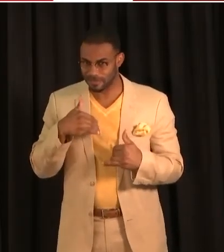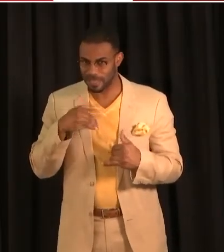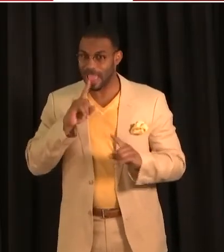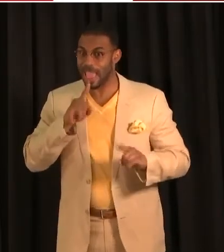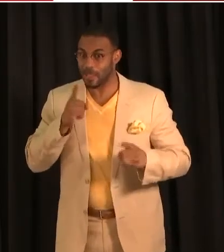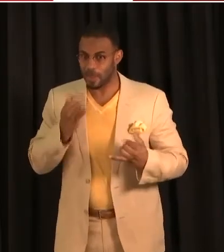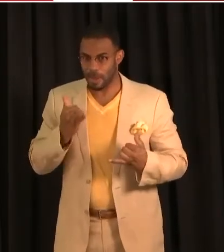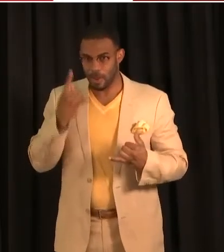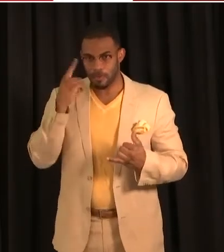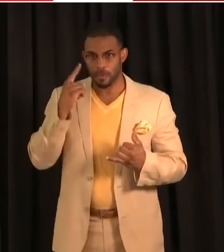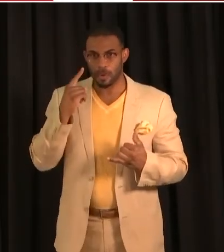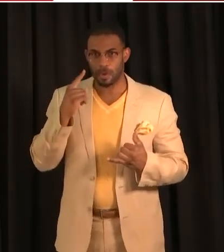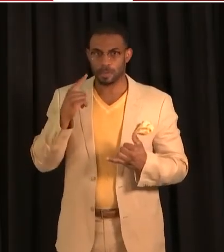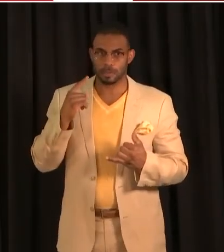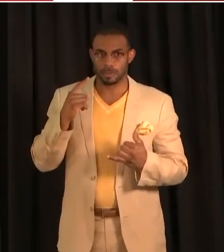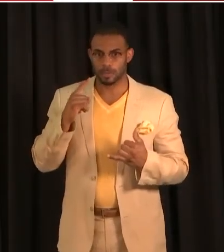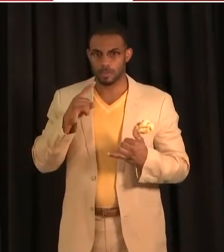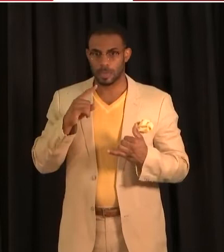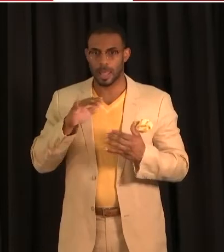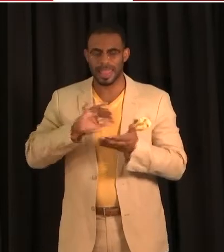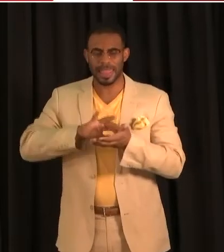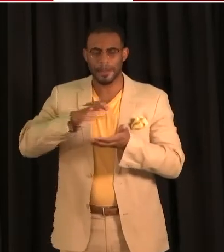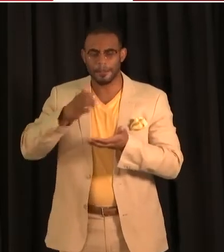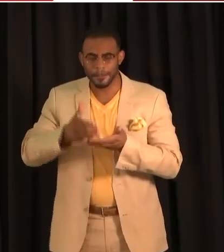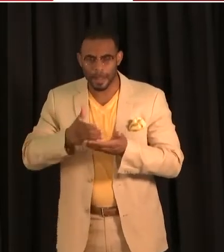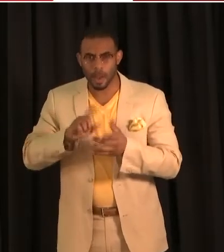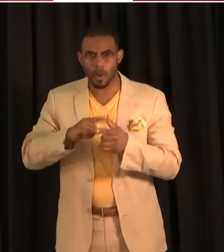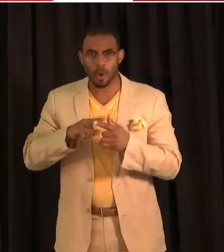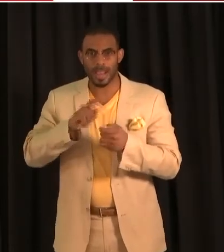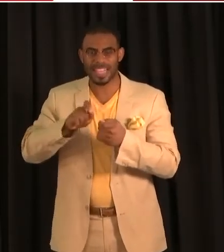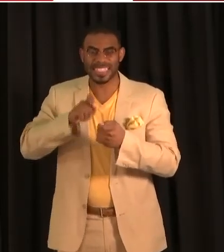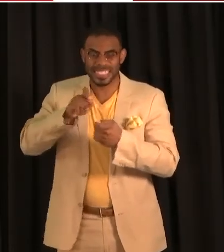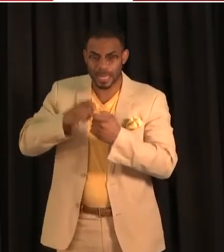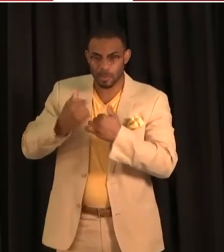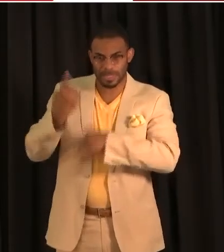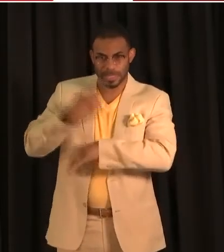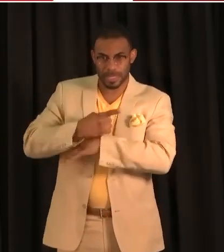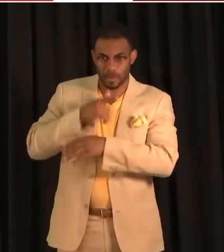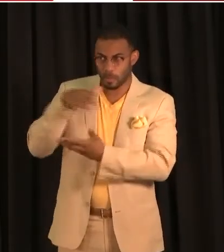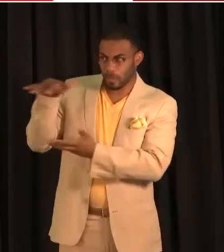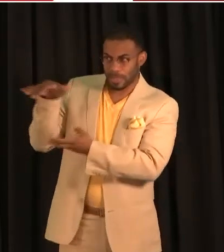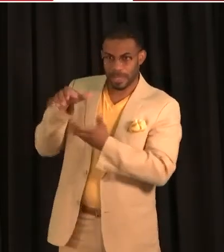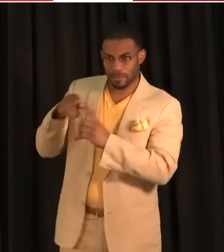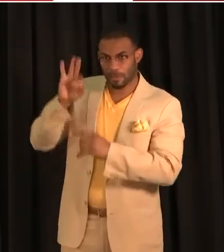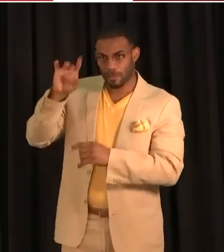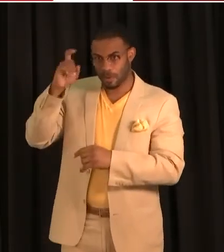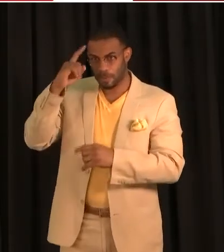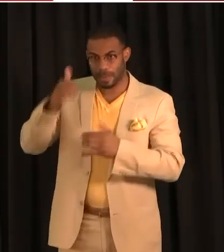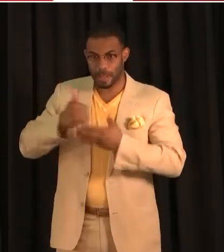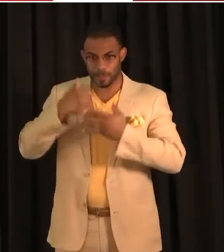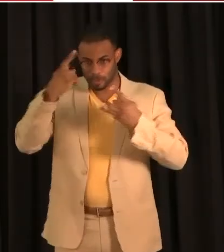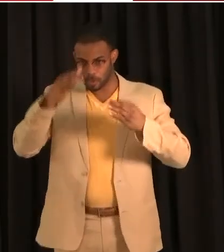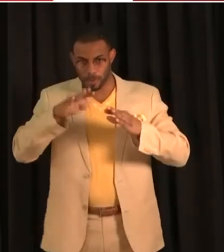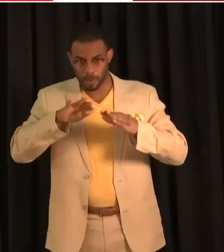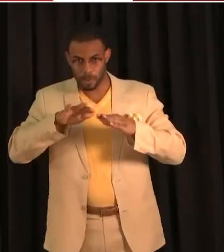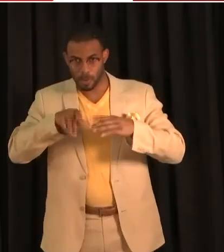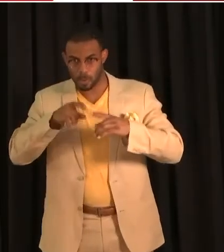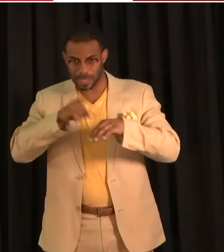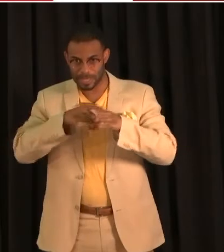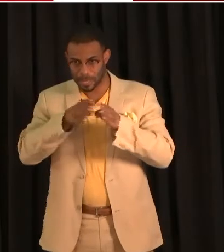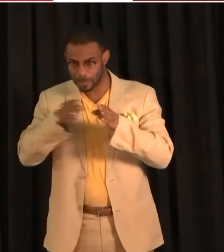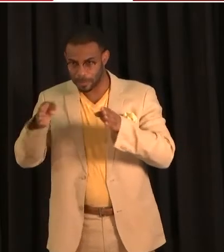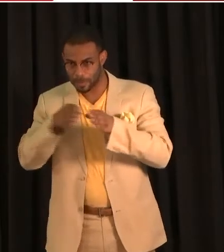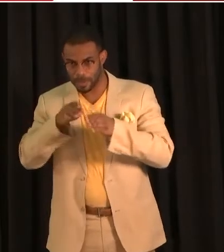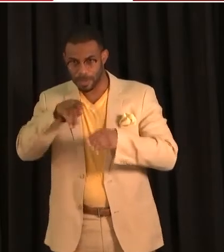insight into the cadence or the amount of doses we will get to help us determine at